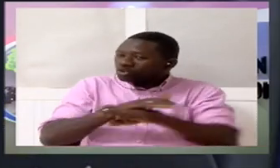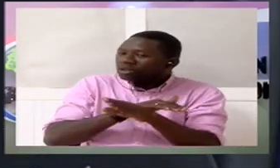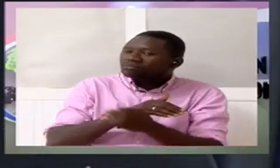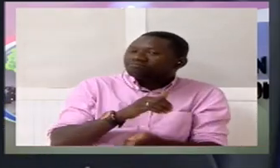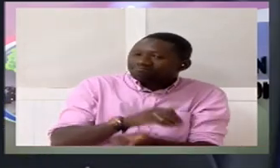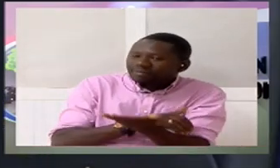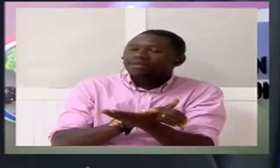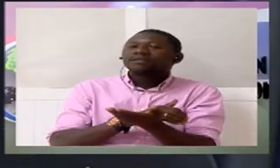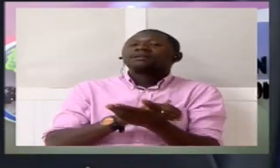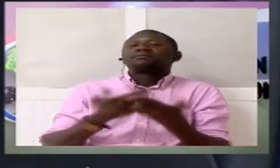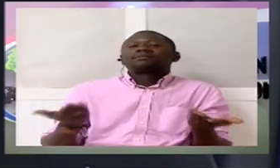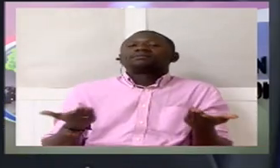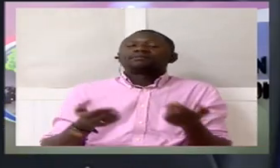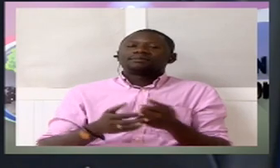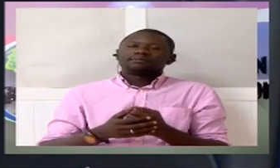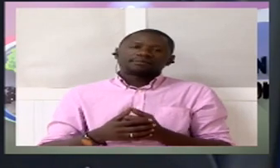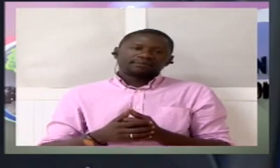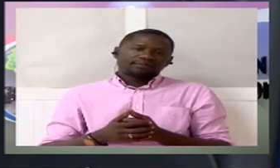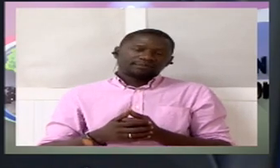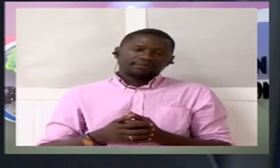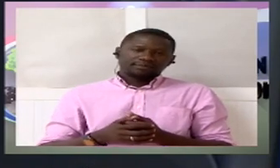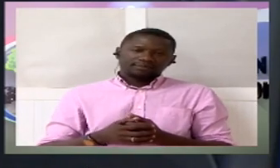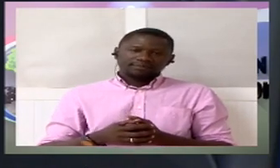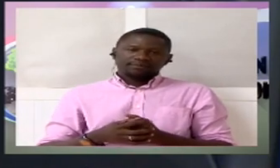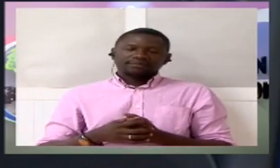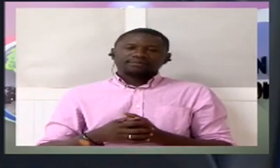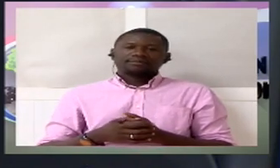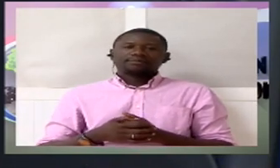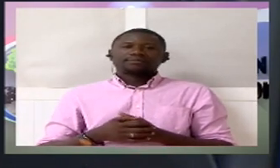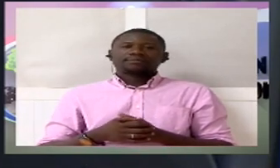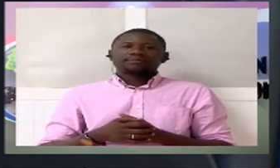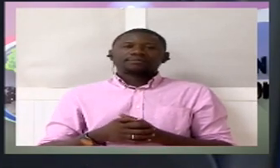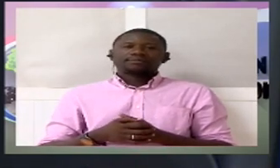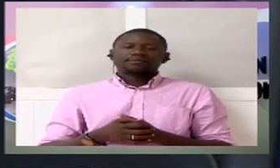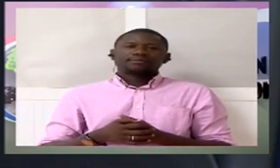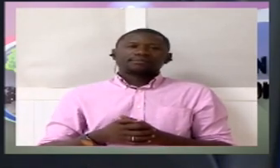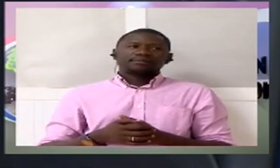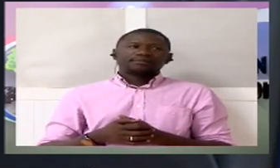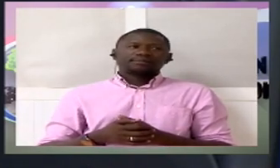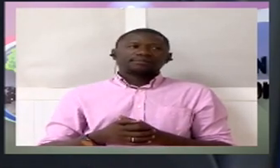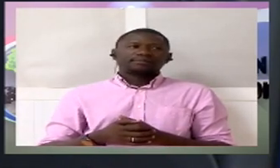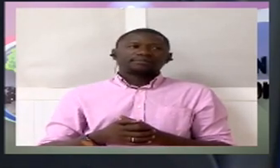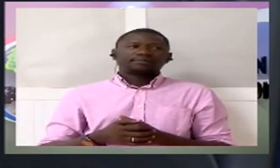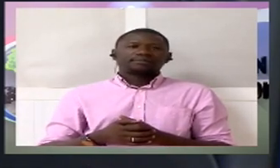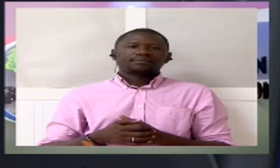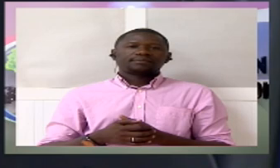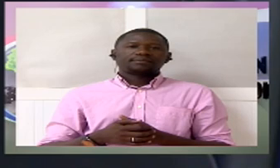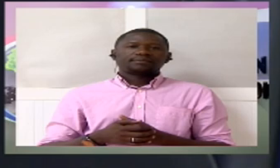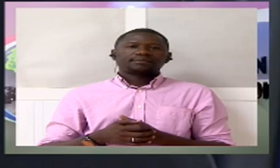wairi bankulu amang asembo diatela fae mo nyining abesembela men na mensi otamandi ay